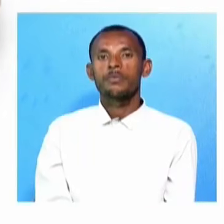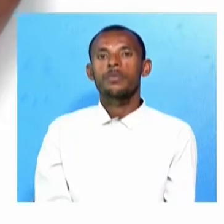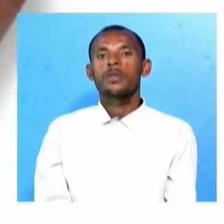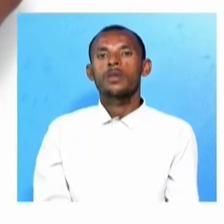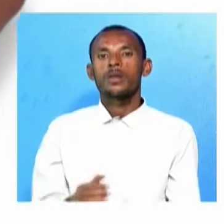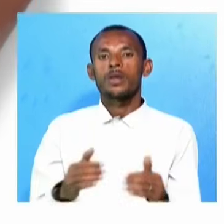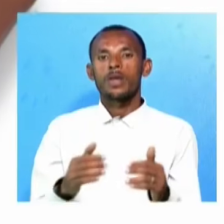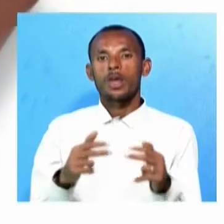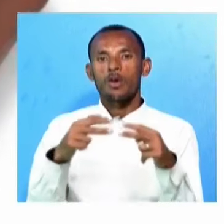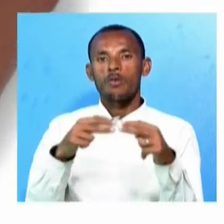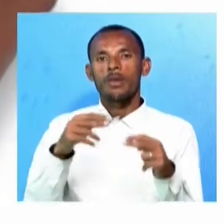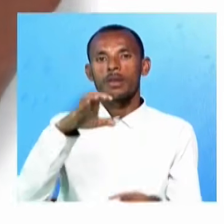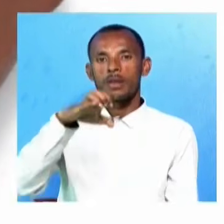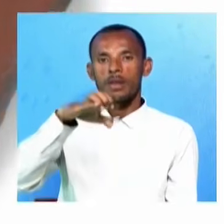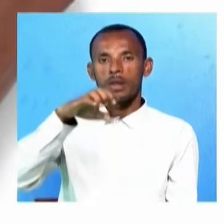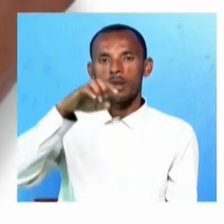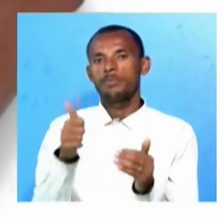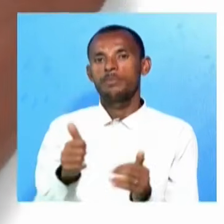equivalent,